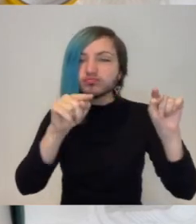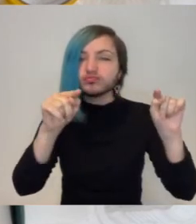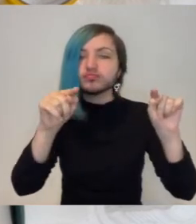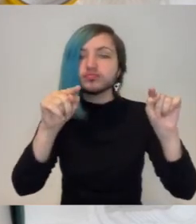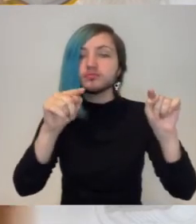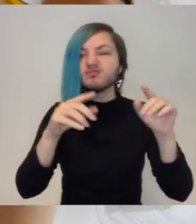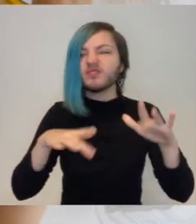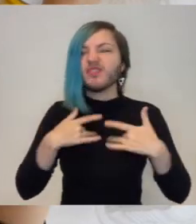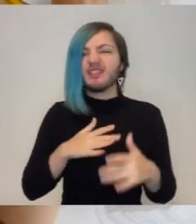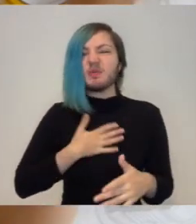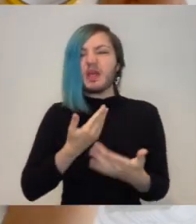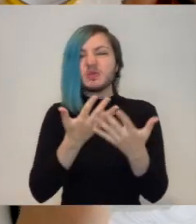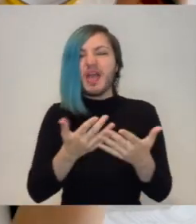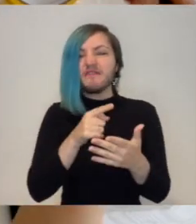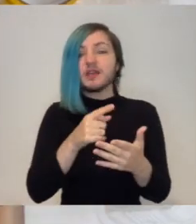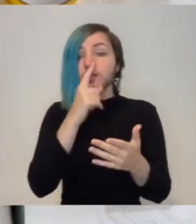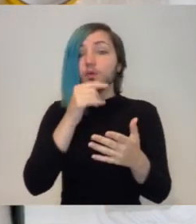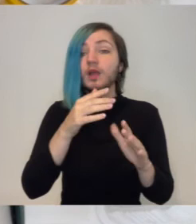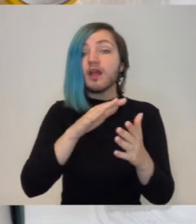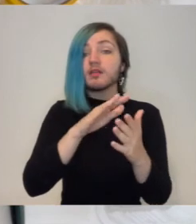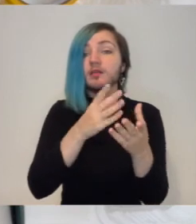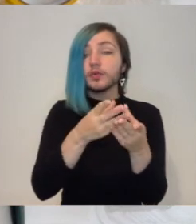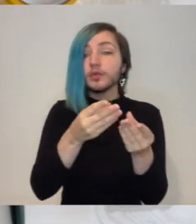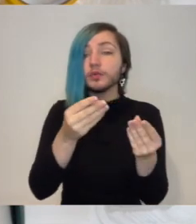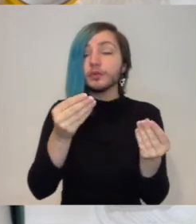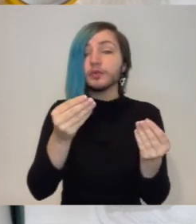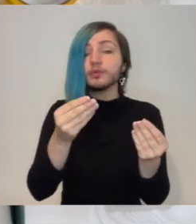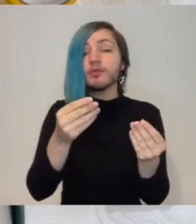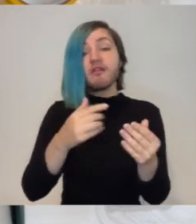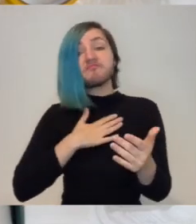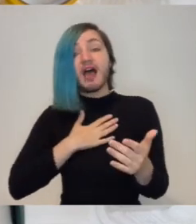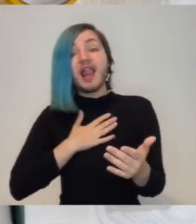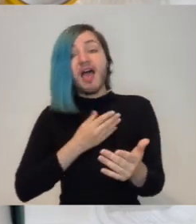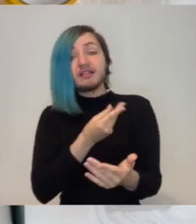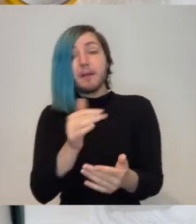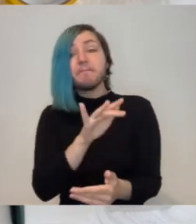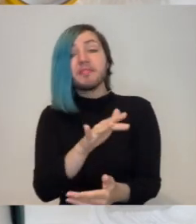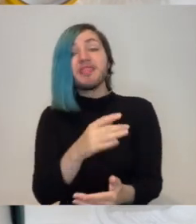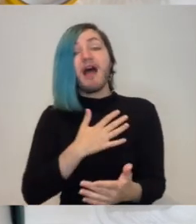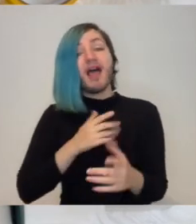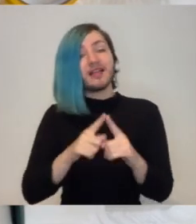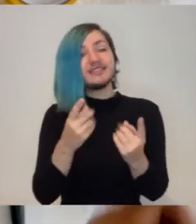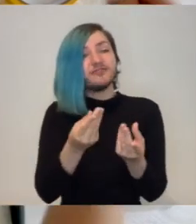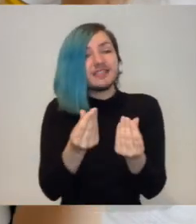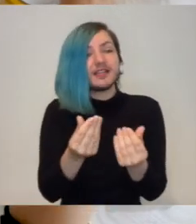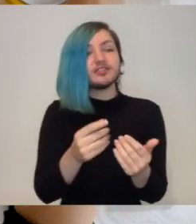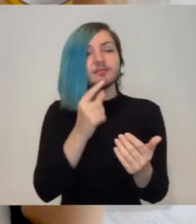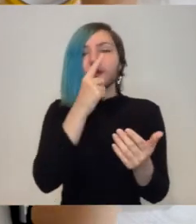like to leave a little bit because I really enjoy the different textures that can be